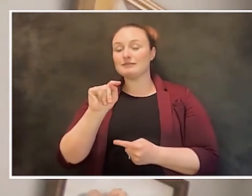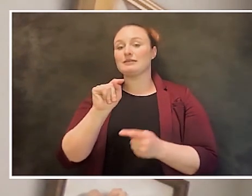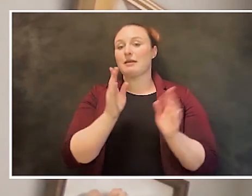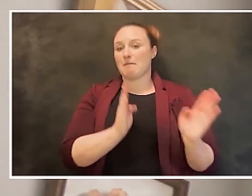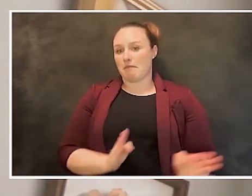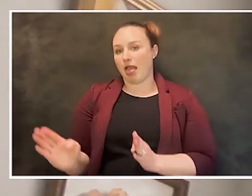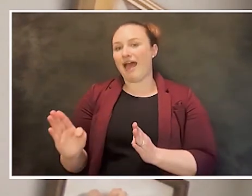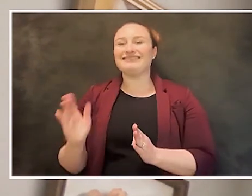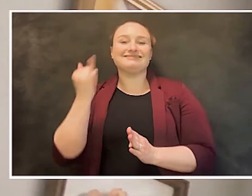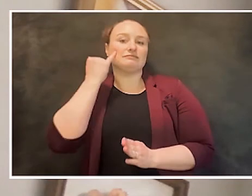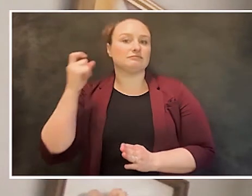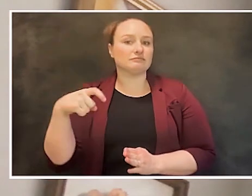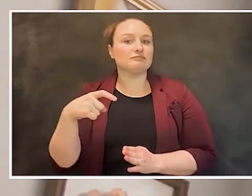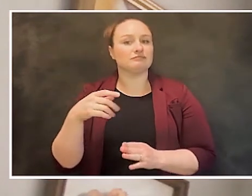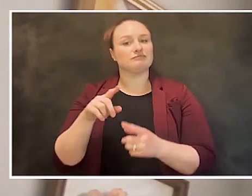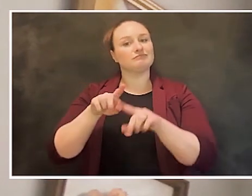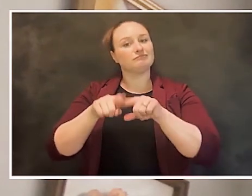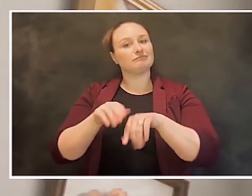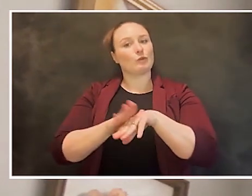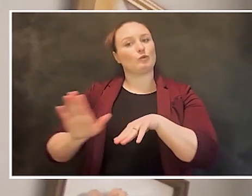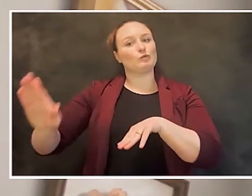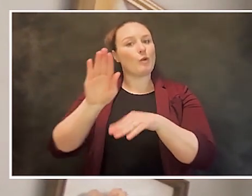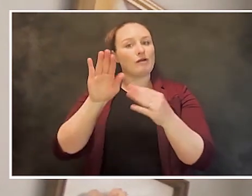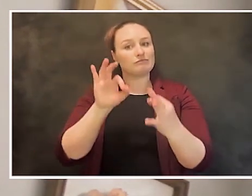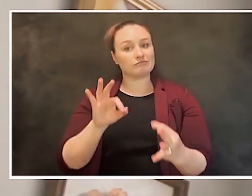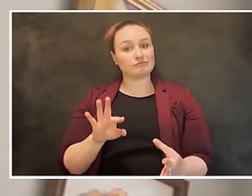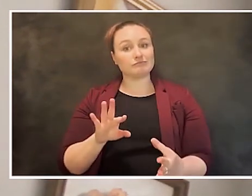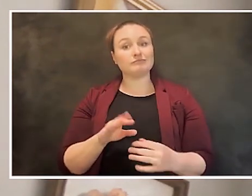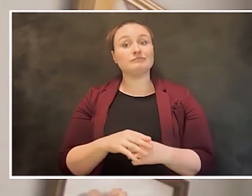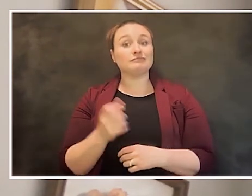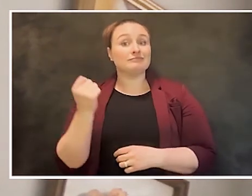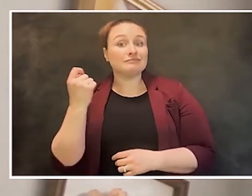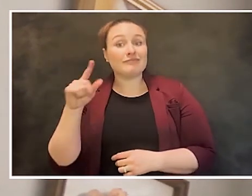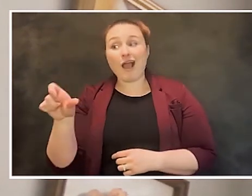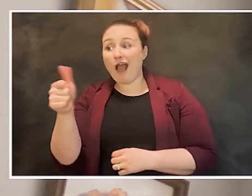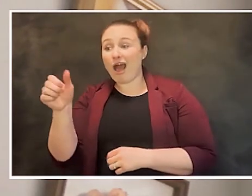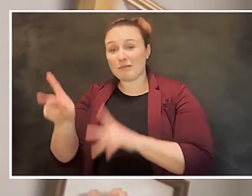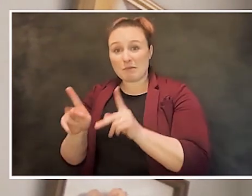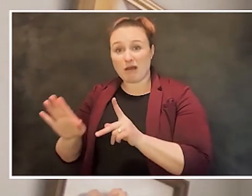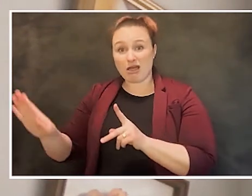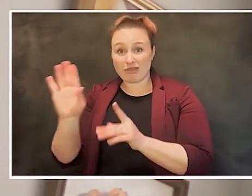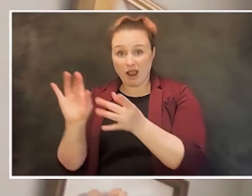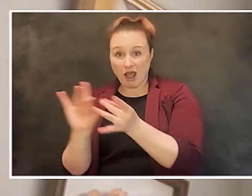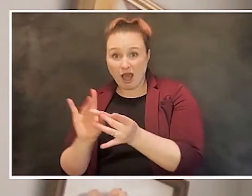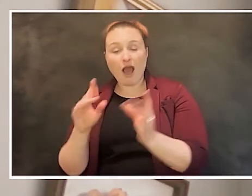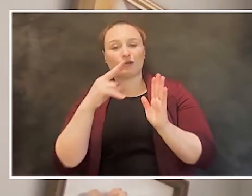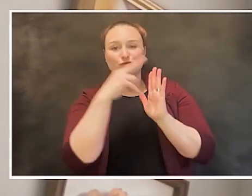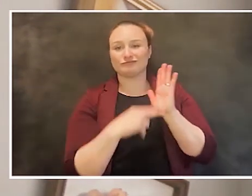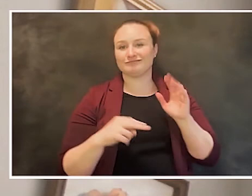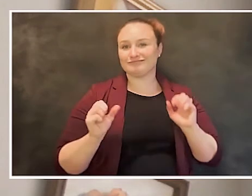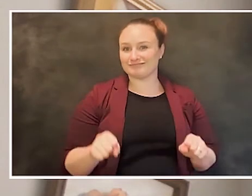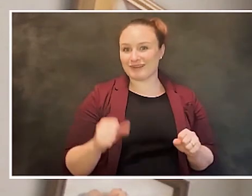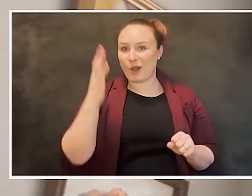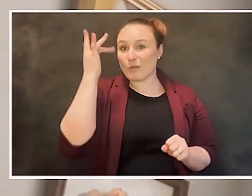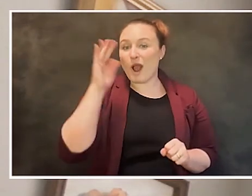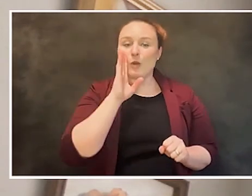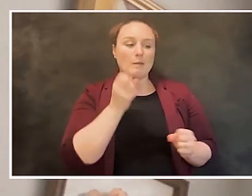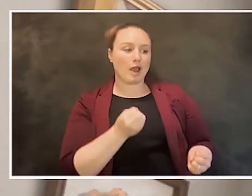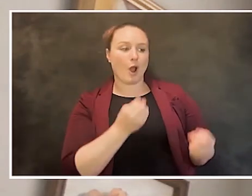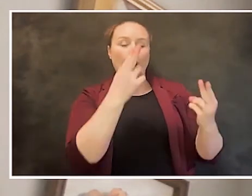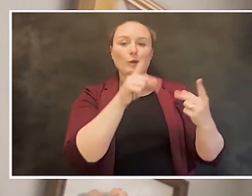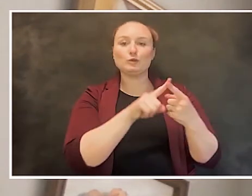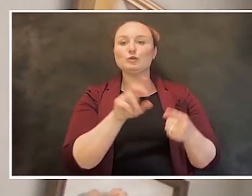received. You can also read the comments that others have provided, as they will be transcribed and uploaded to the